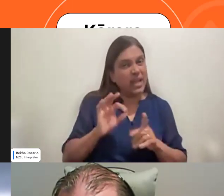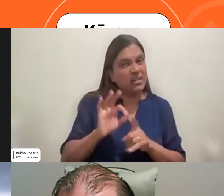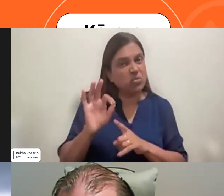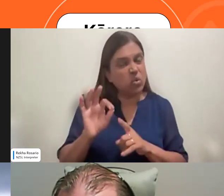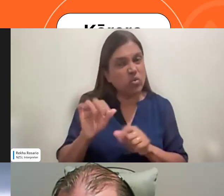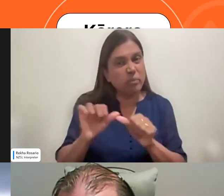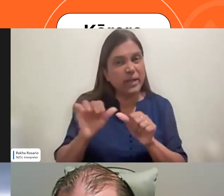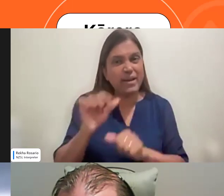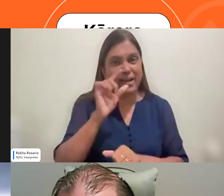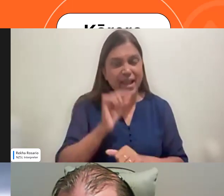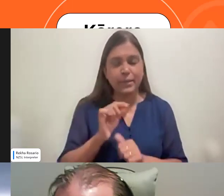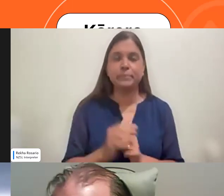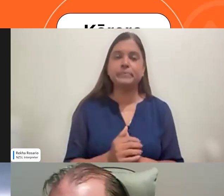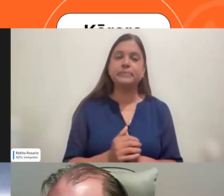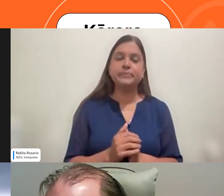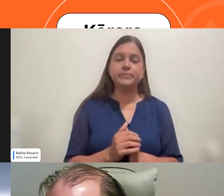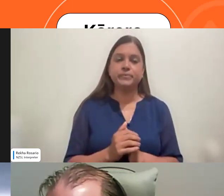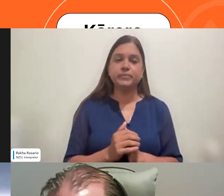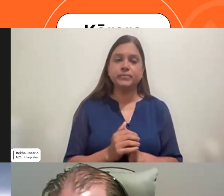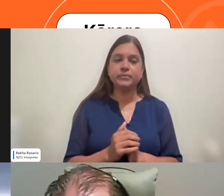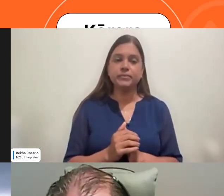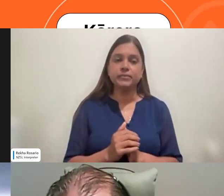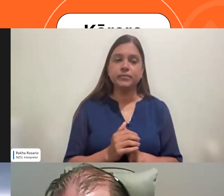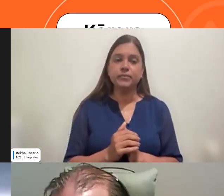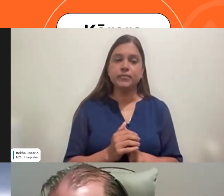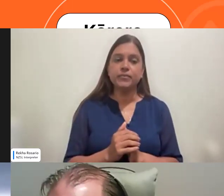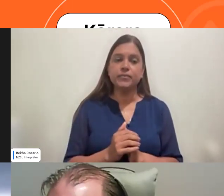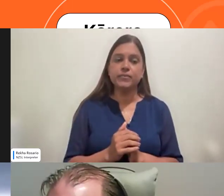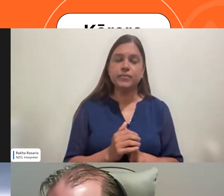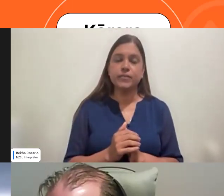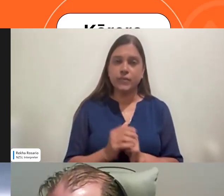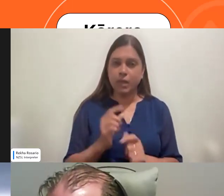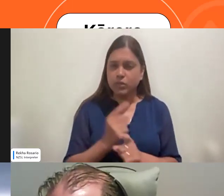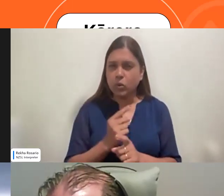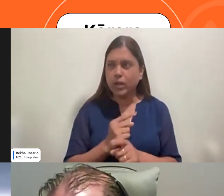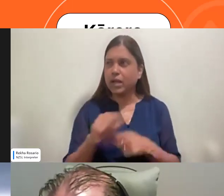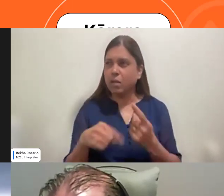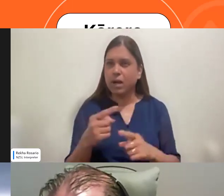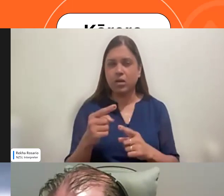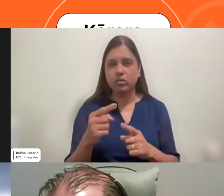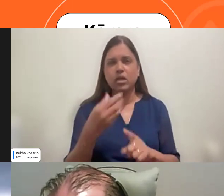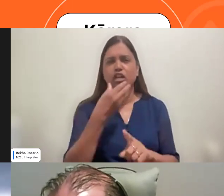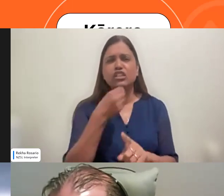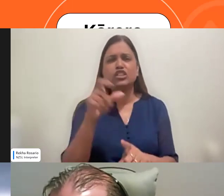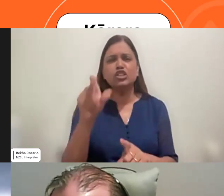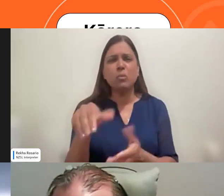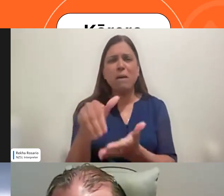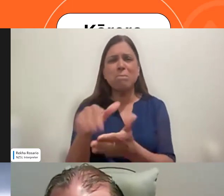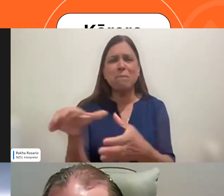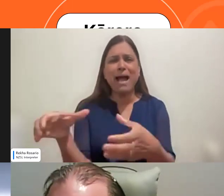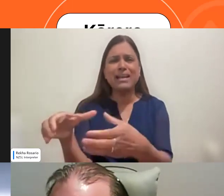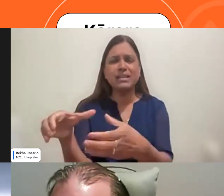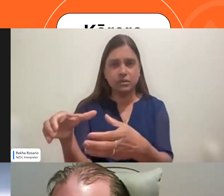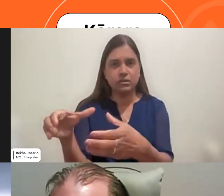not just from those products, I guess, that I'm talking about at the moment, which are features on kind of the consumer market, which includes kind of